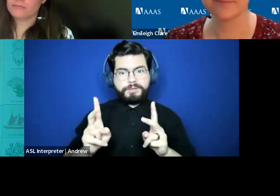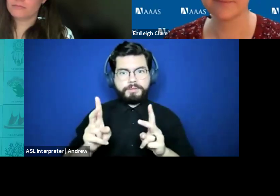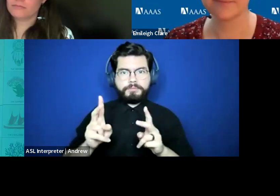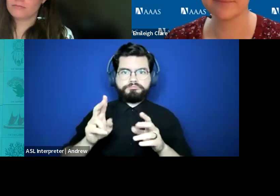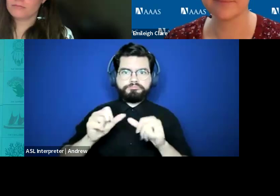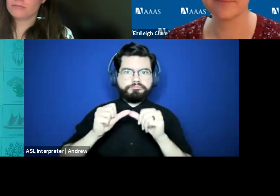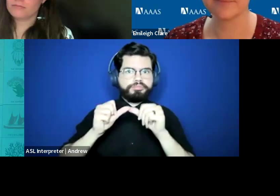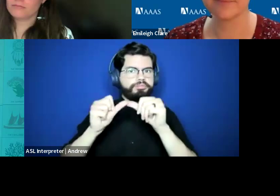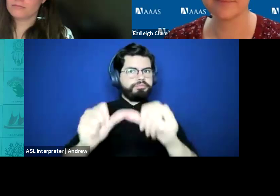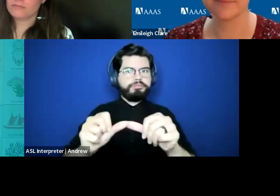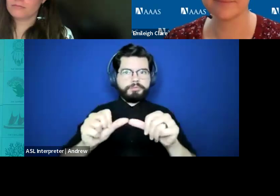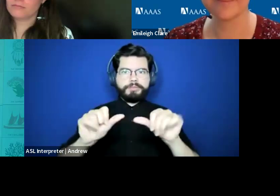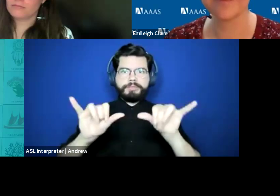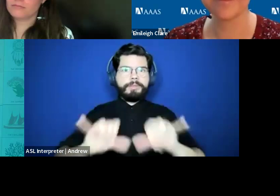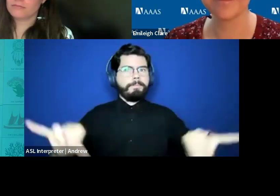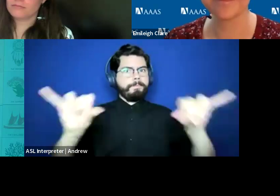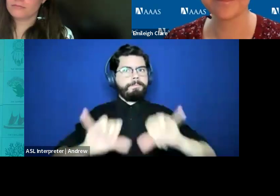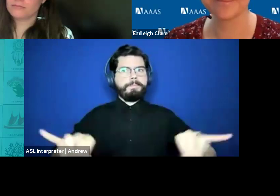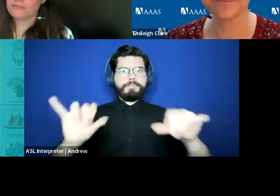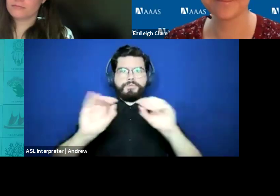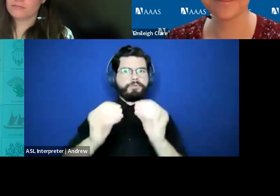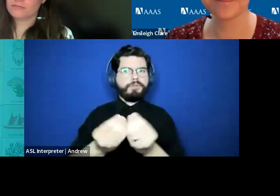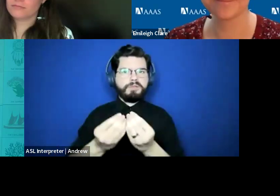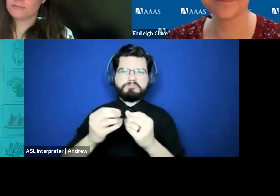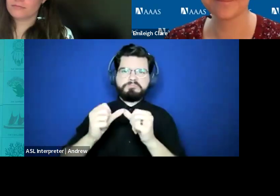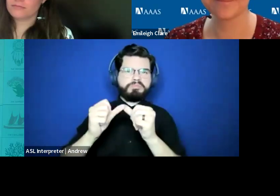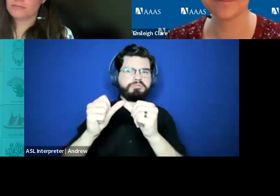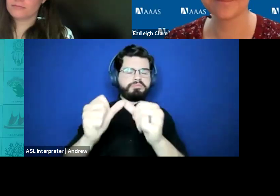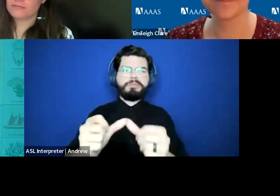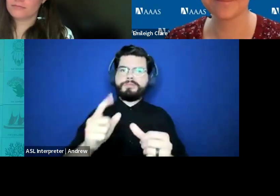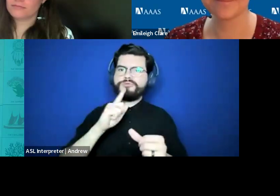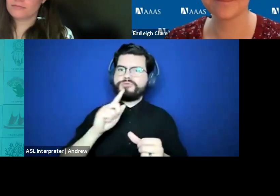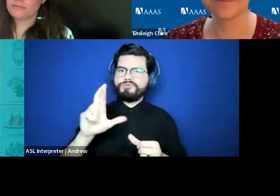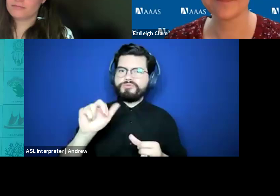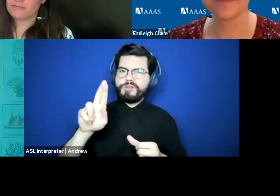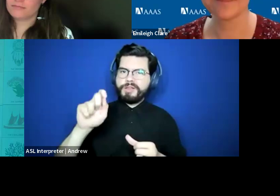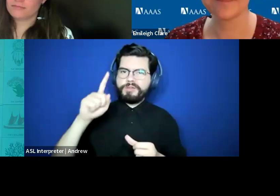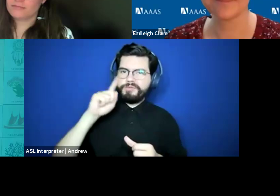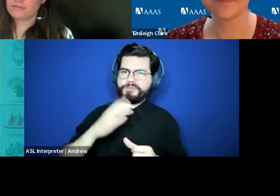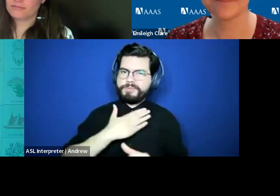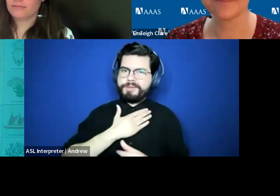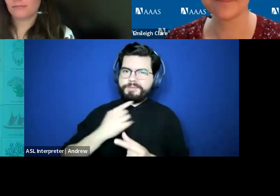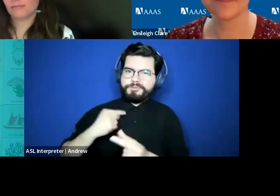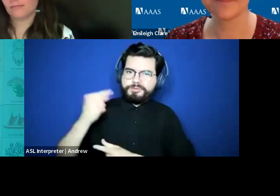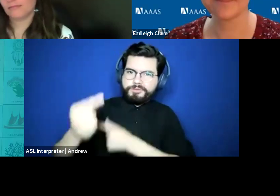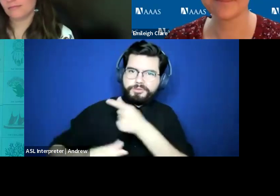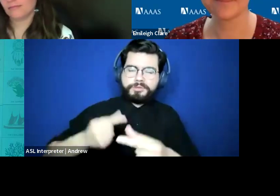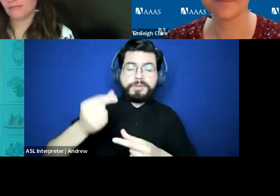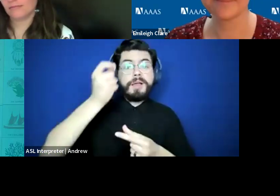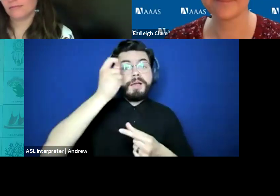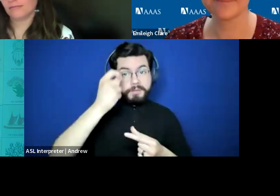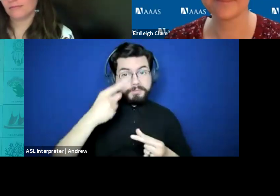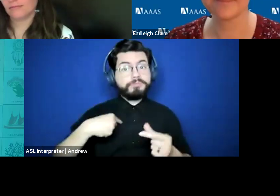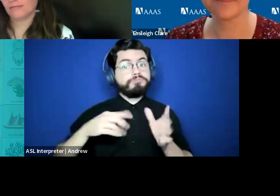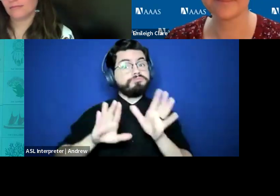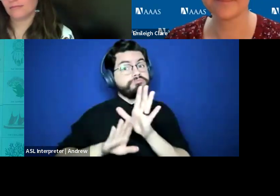certainly a testament to loving it. But also being able to evolve in my role and pursue different interests